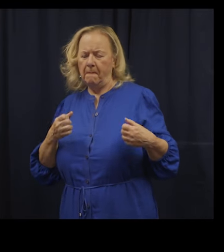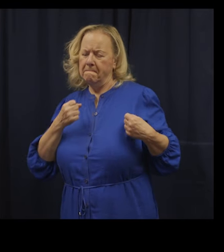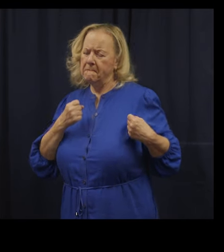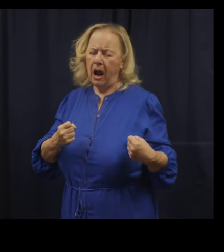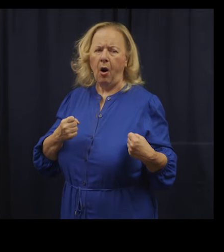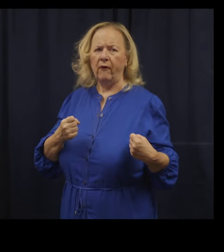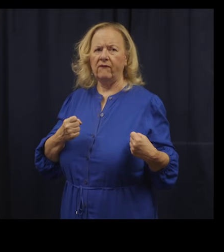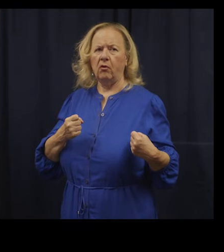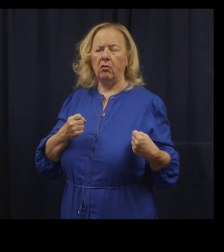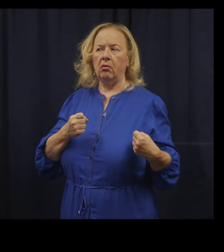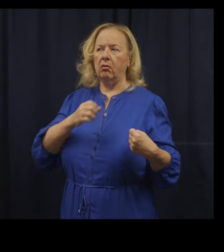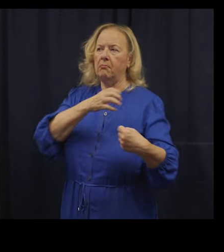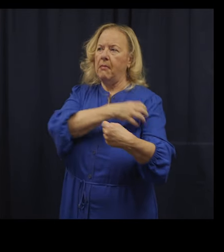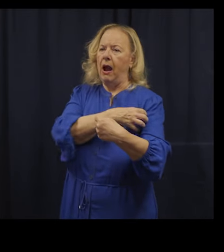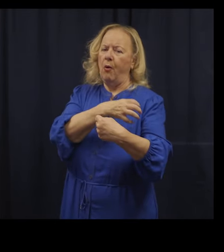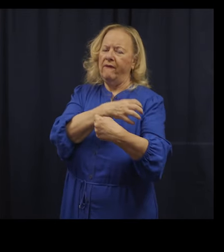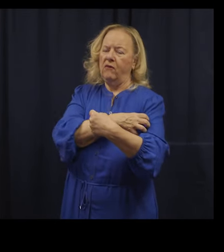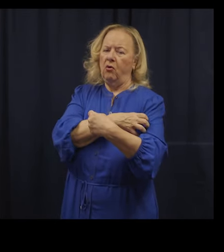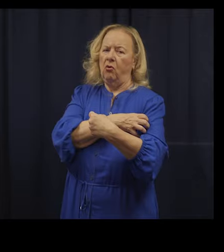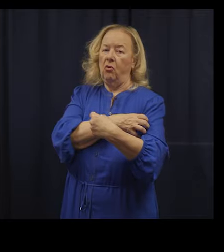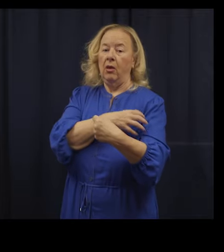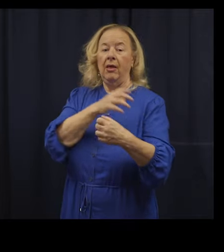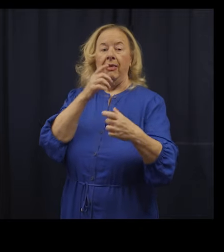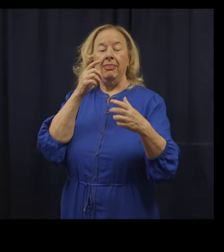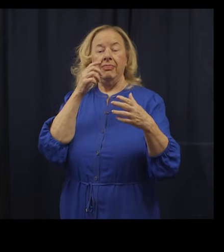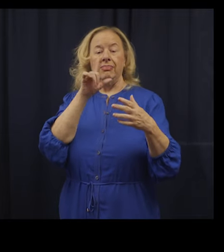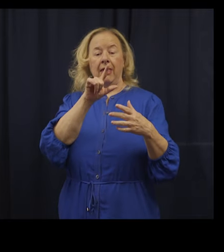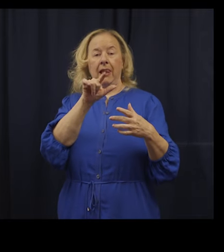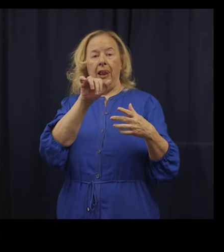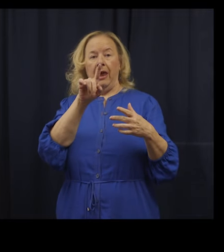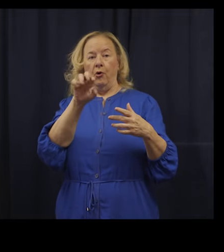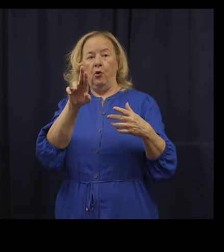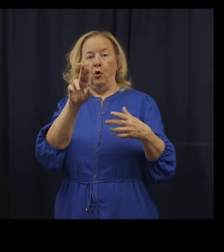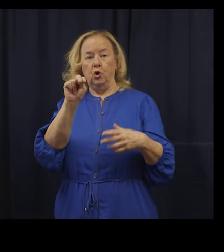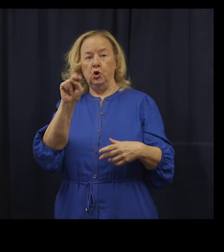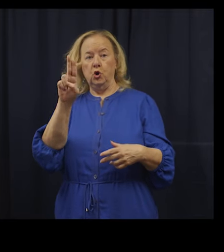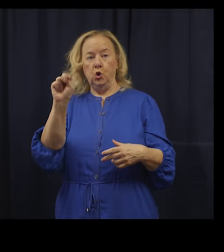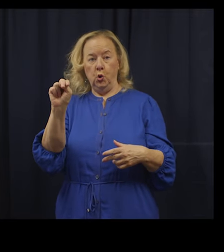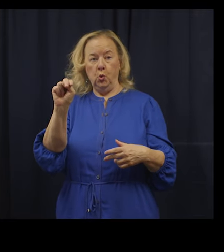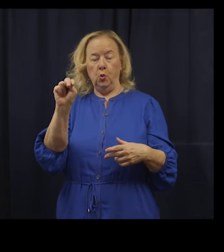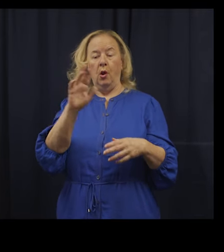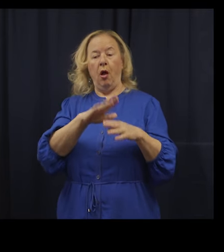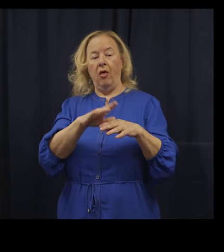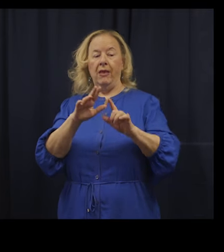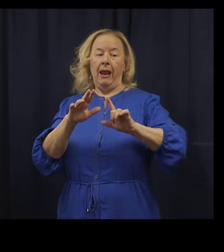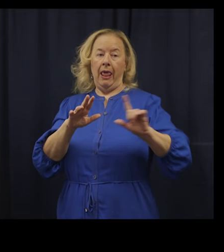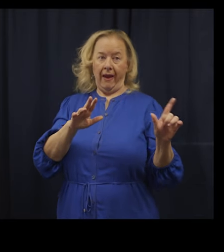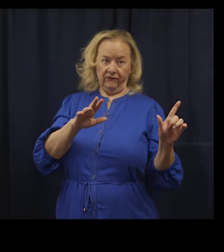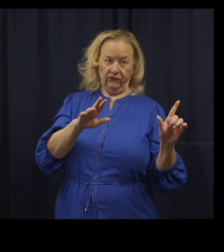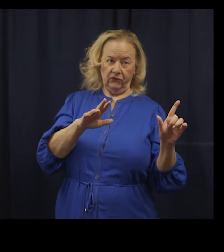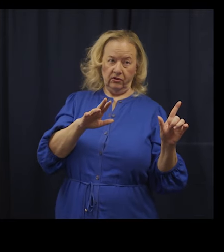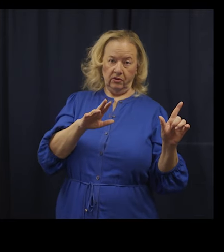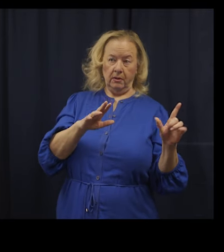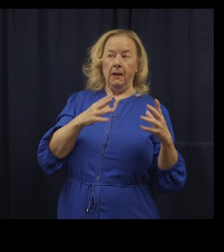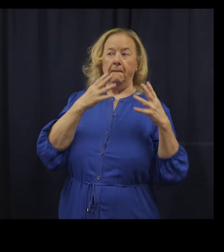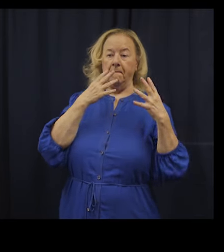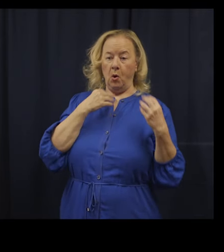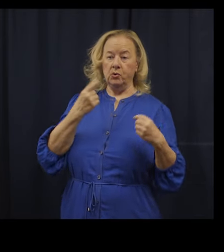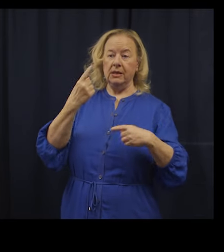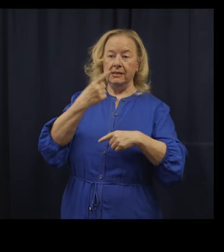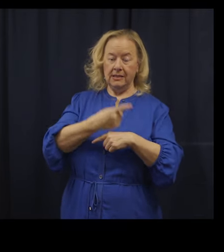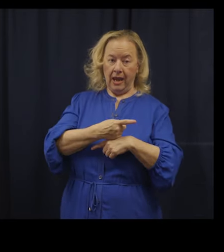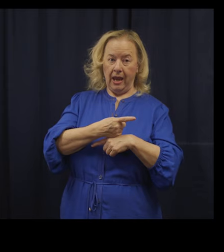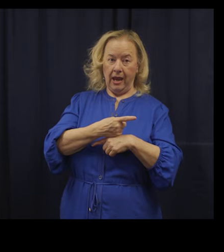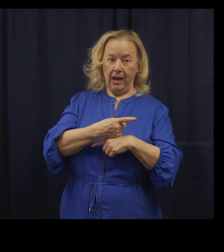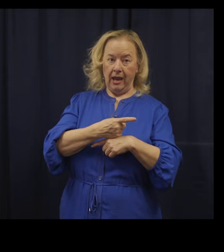powerful. Now, here is the letter Nun on the left, but in Moses' day, it